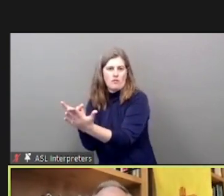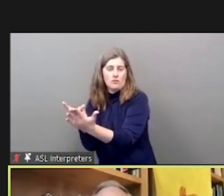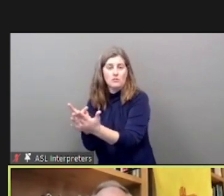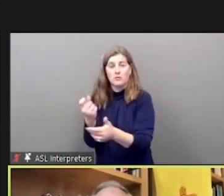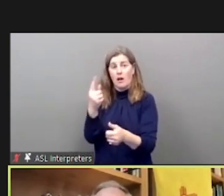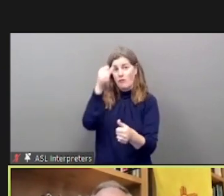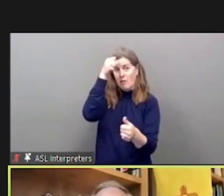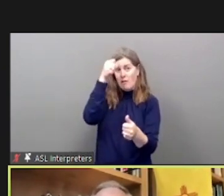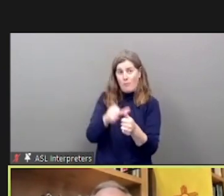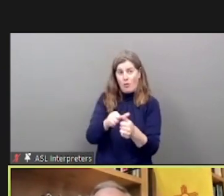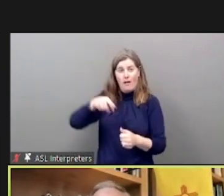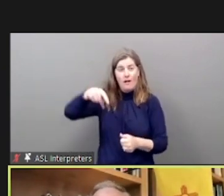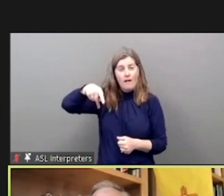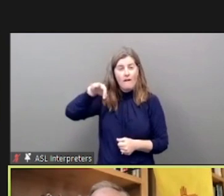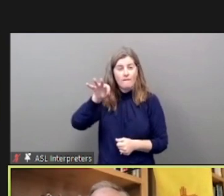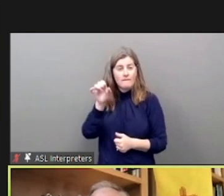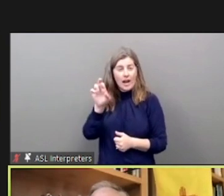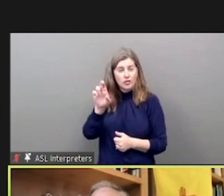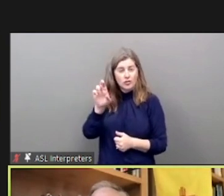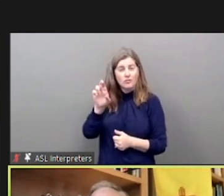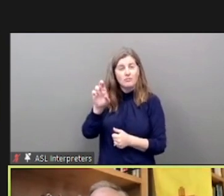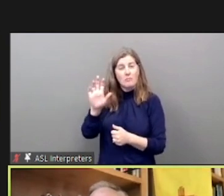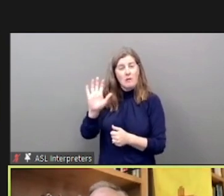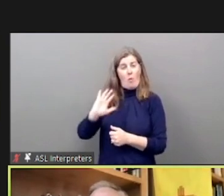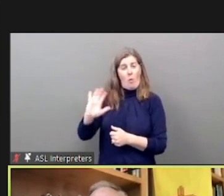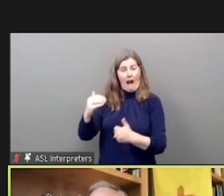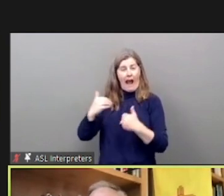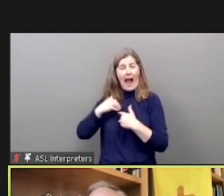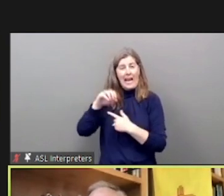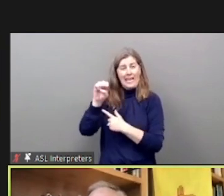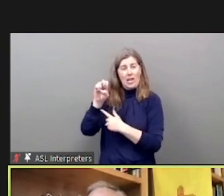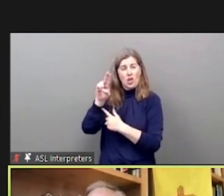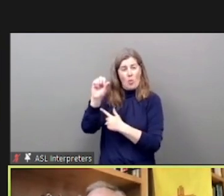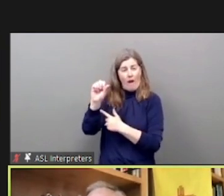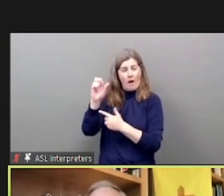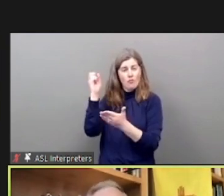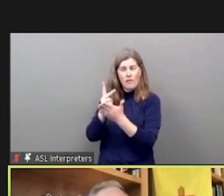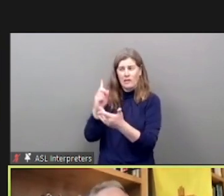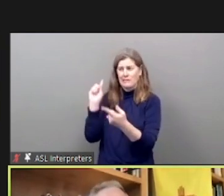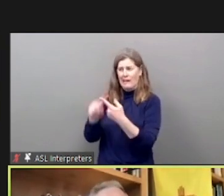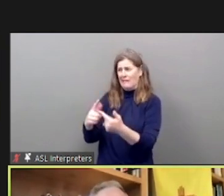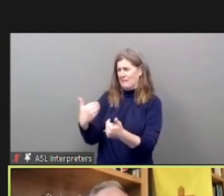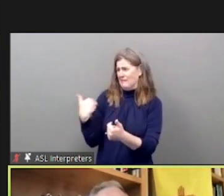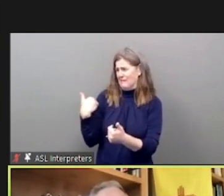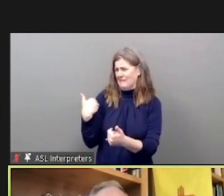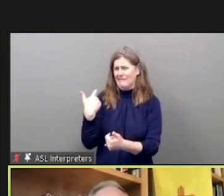that Pfizer was on EUA until just very, very recently, I think